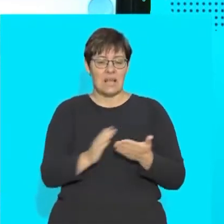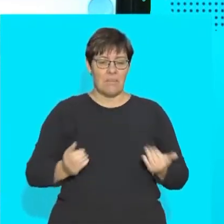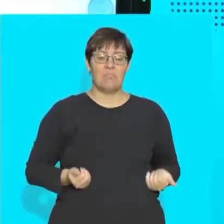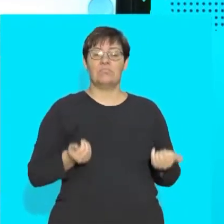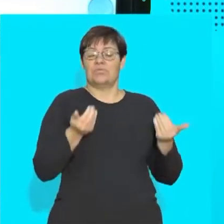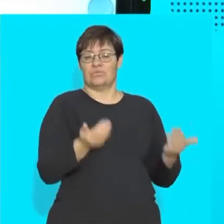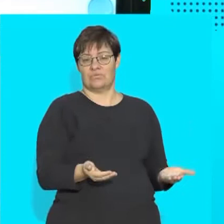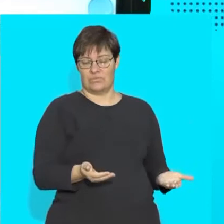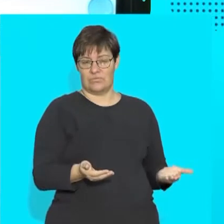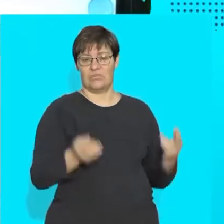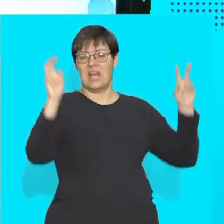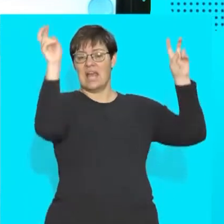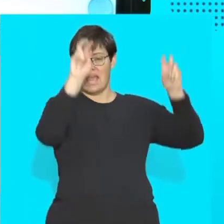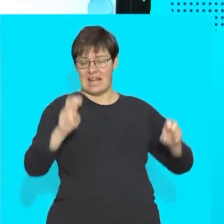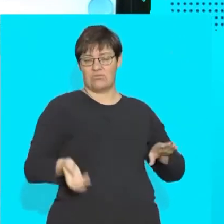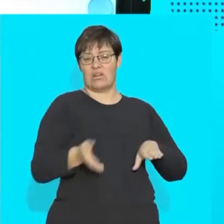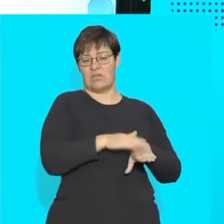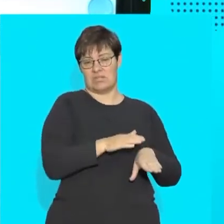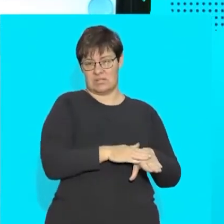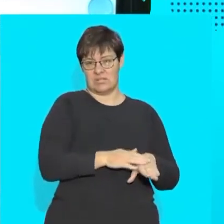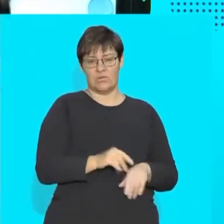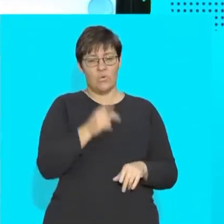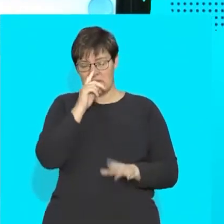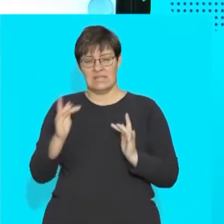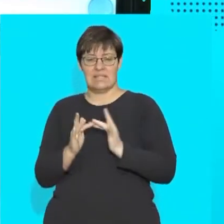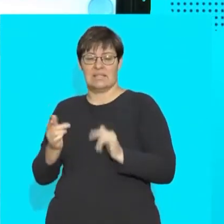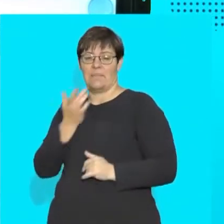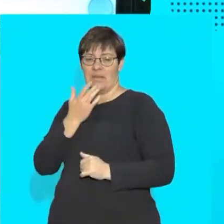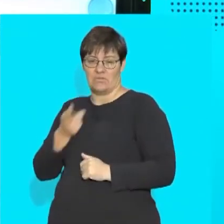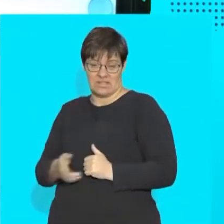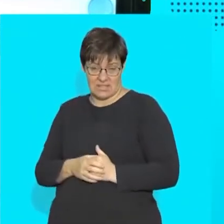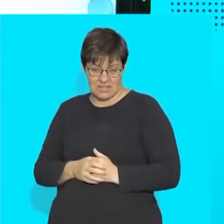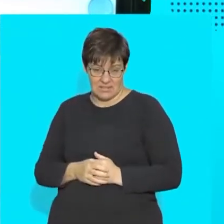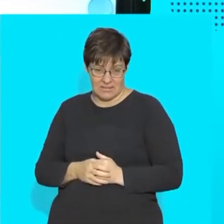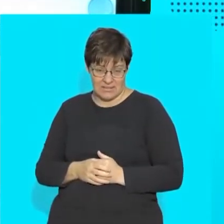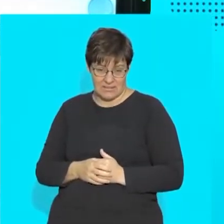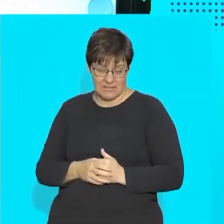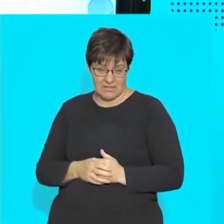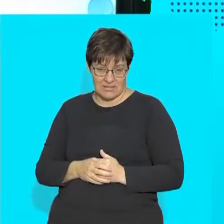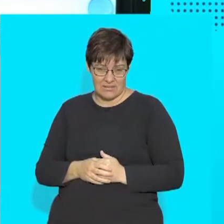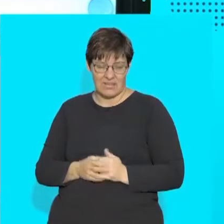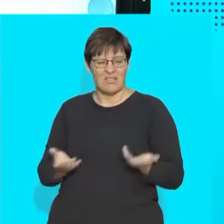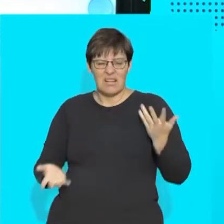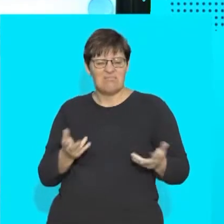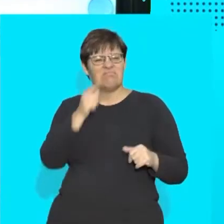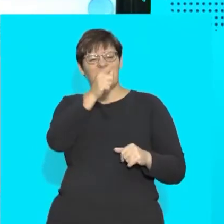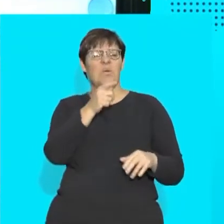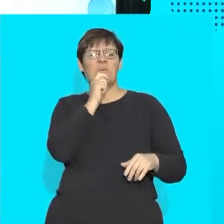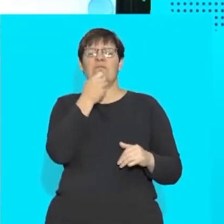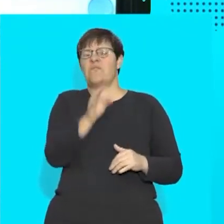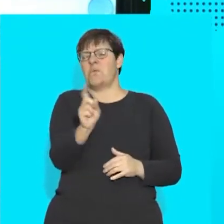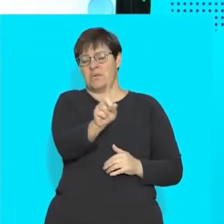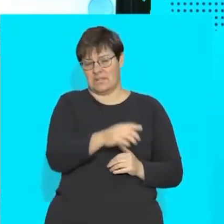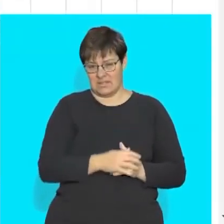panels produce an electric current, so you don't need to be connected to the electricity grid. It all depends on what those panels are used